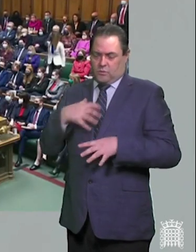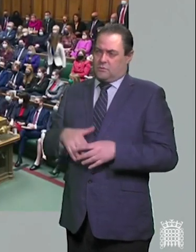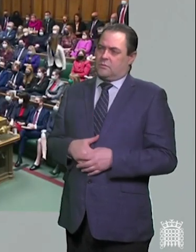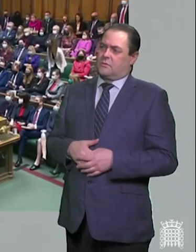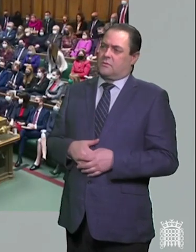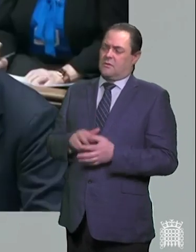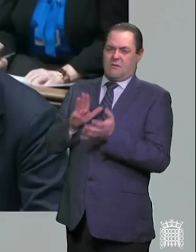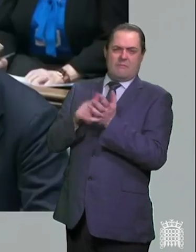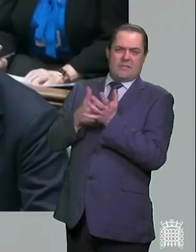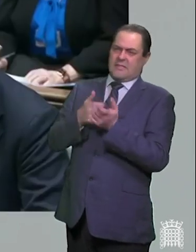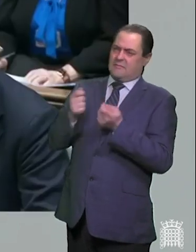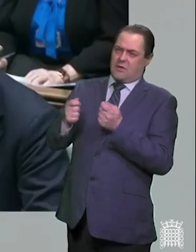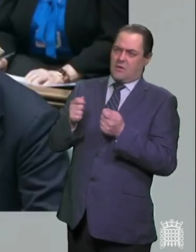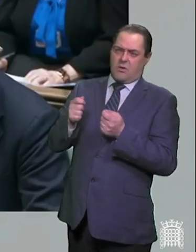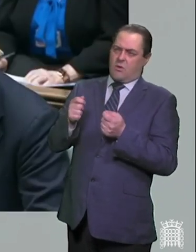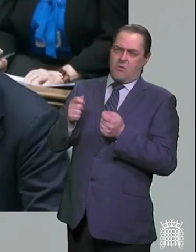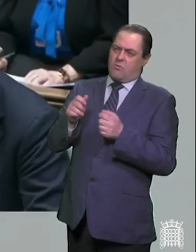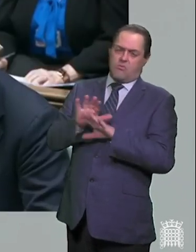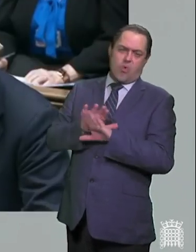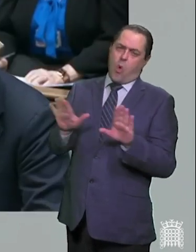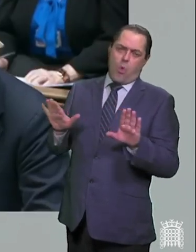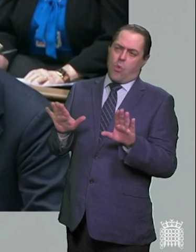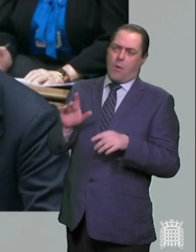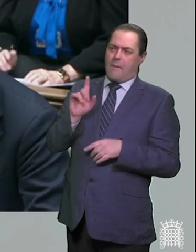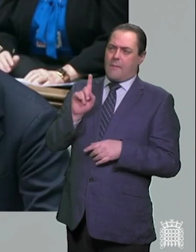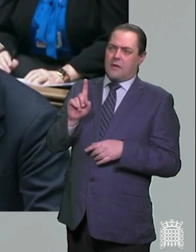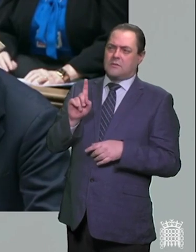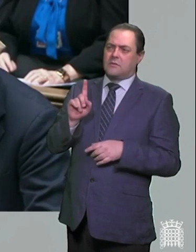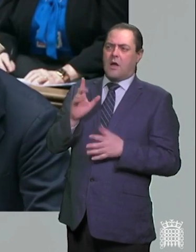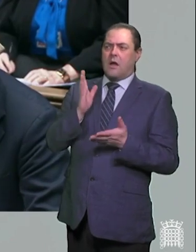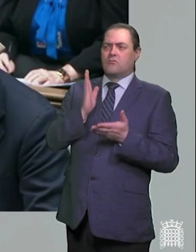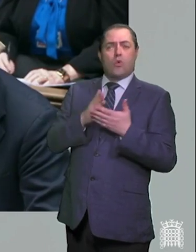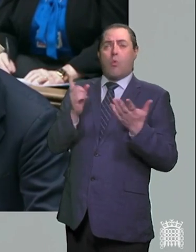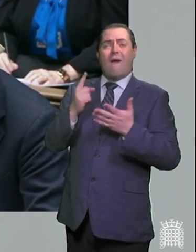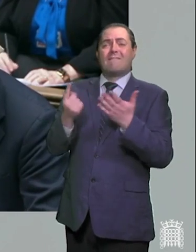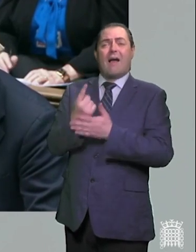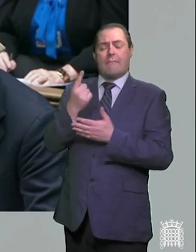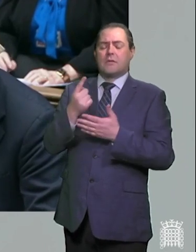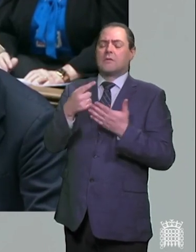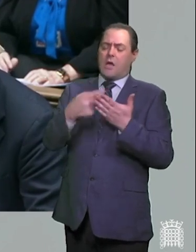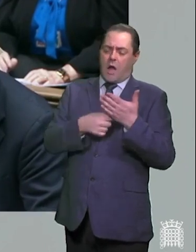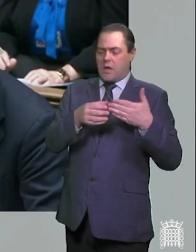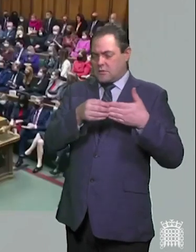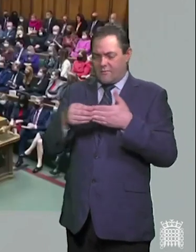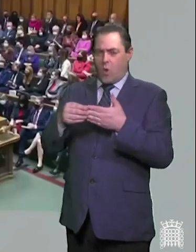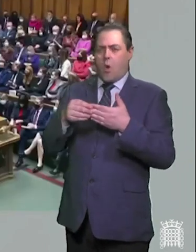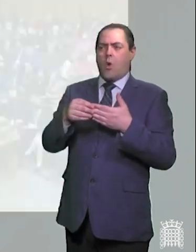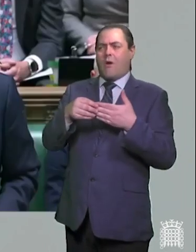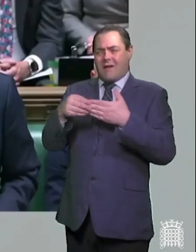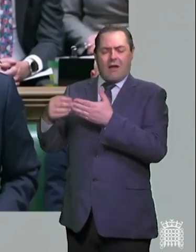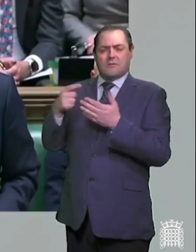Mr Speaker, no, but I'm sure that whatever happened, the guidance was followed and the rules were followed at all